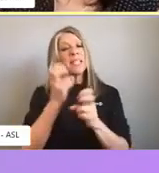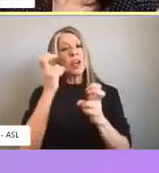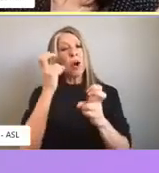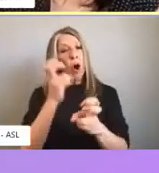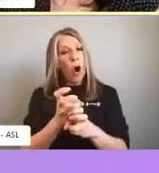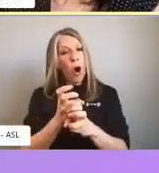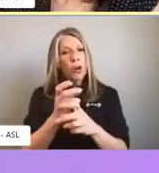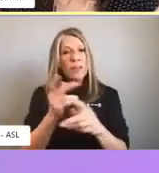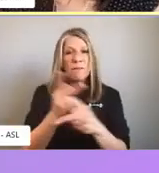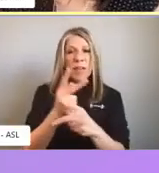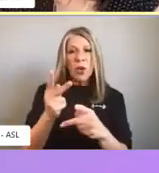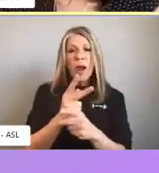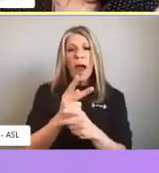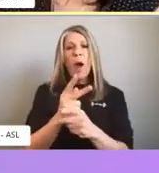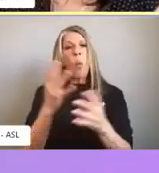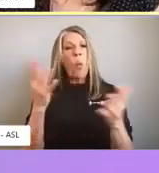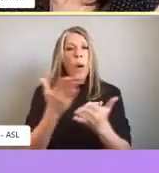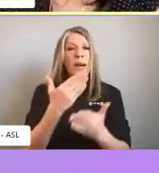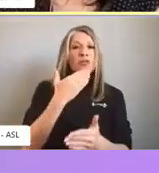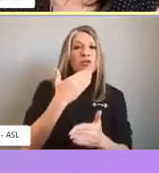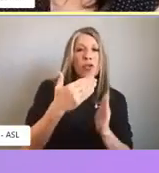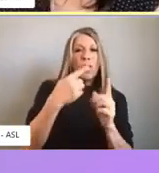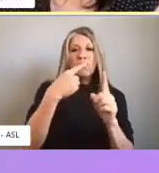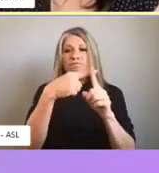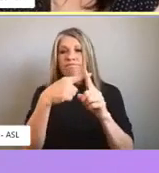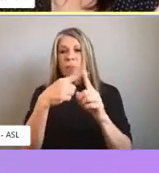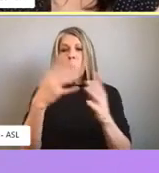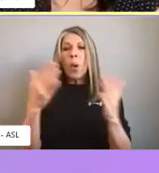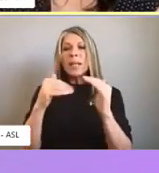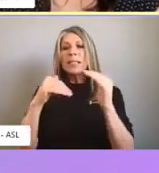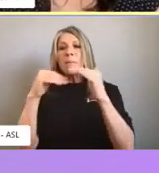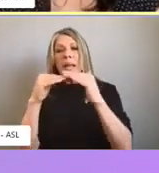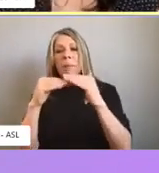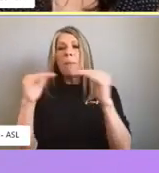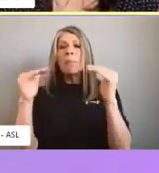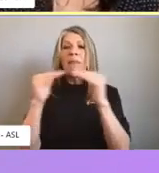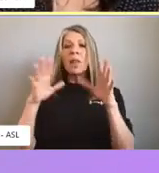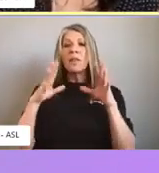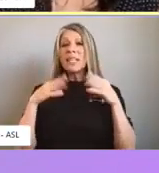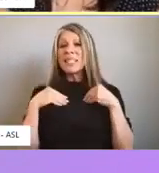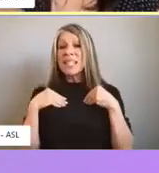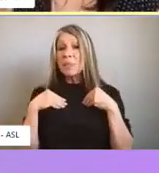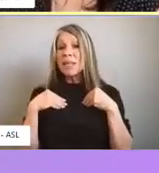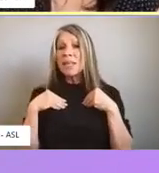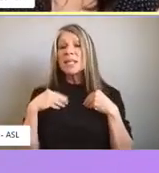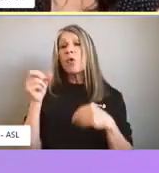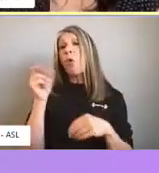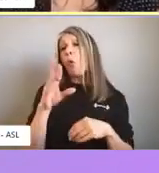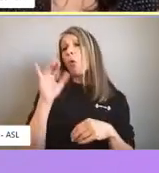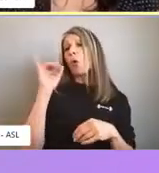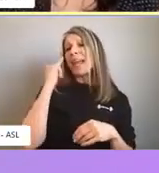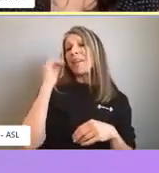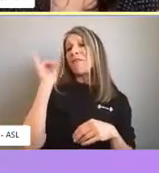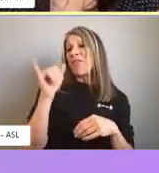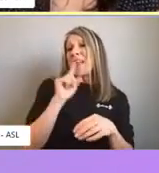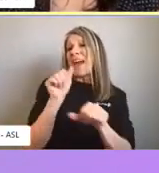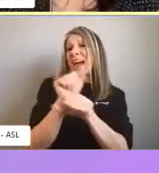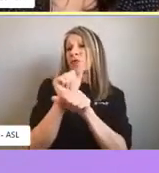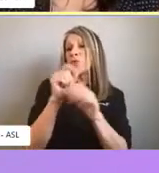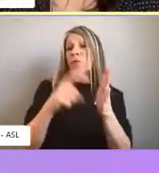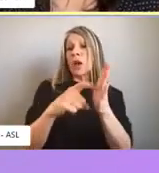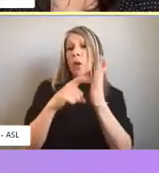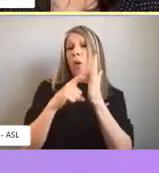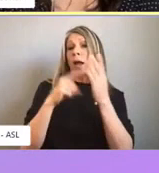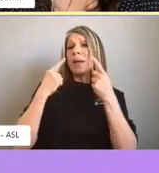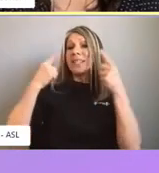to determine sort of what is good, what is a minimum level of acceptance, or whether that actual requirement is